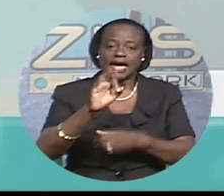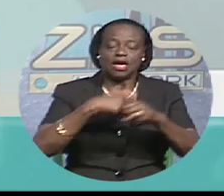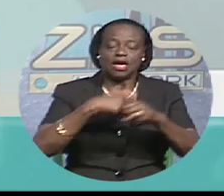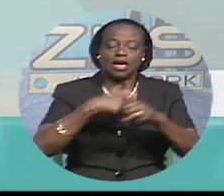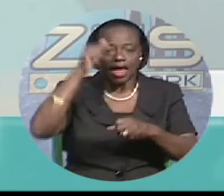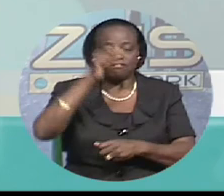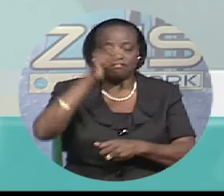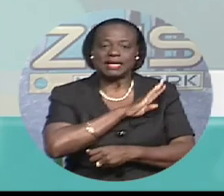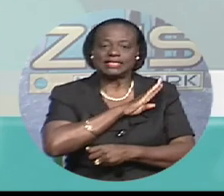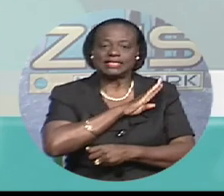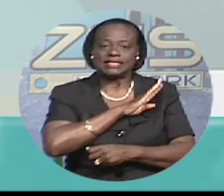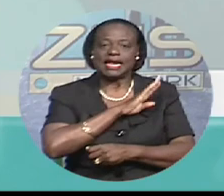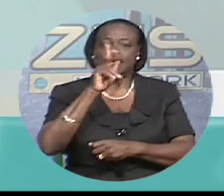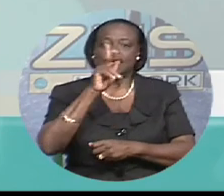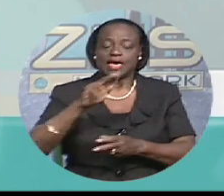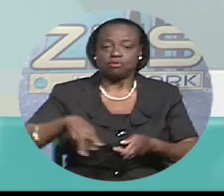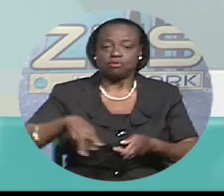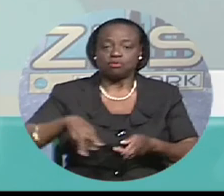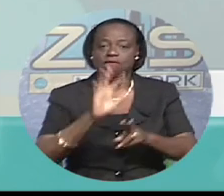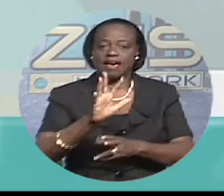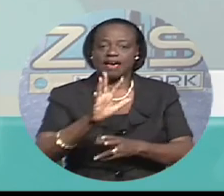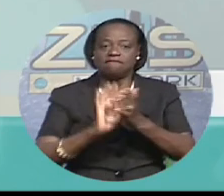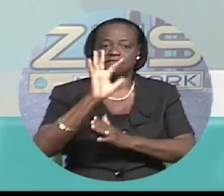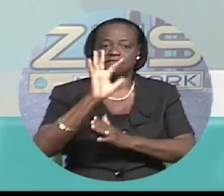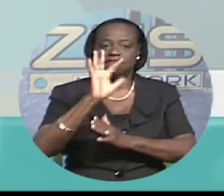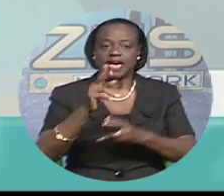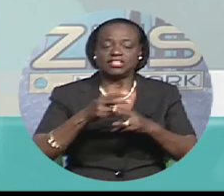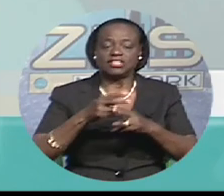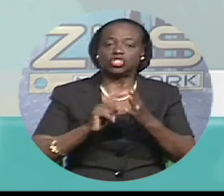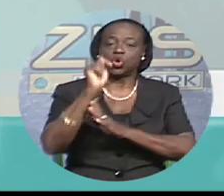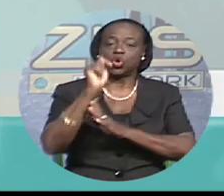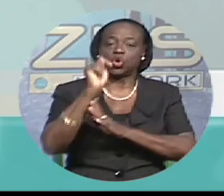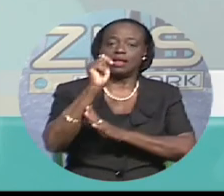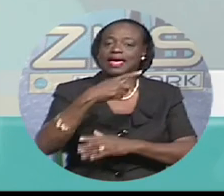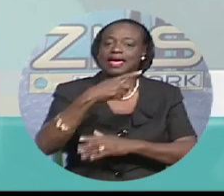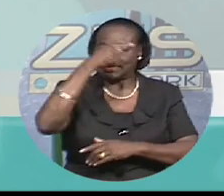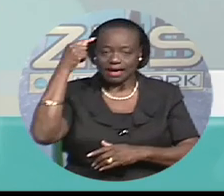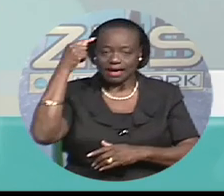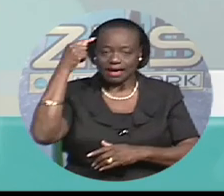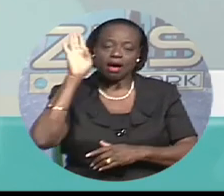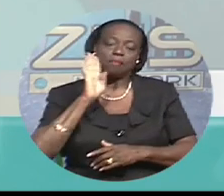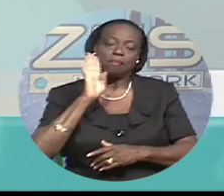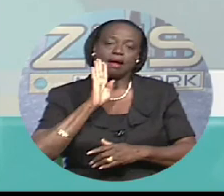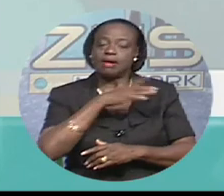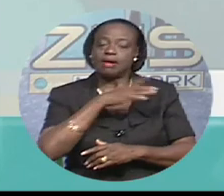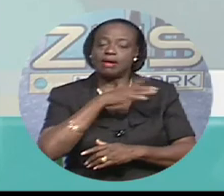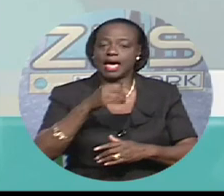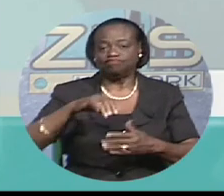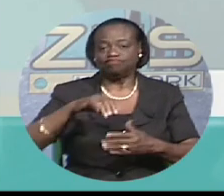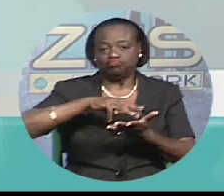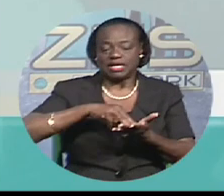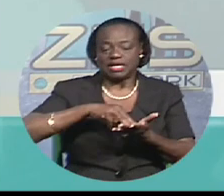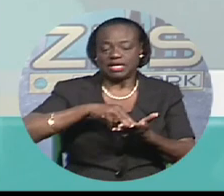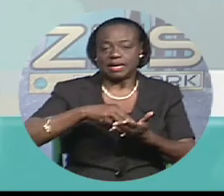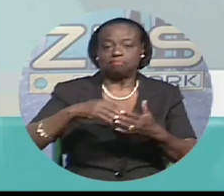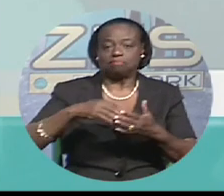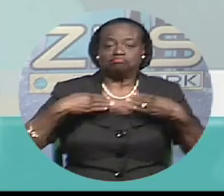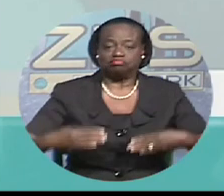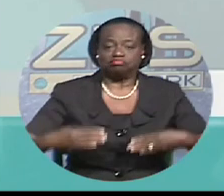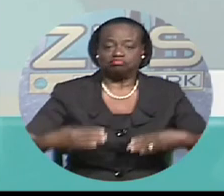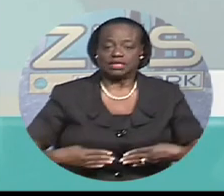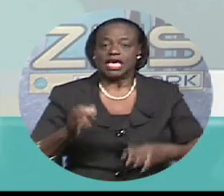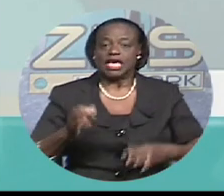Road. He is described as being 5 feet 5 inches tall with dark brown complexion and a medium build. Anybody with information on